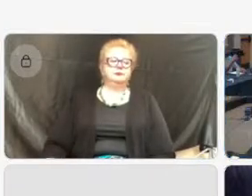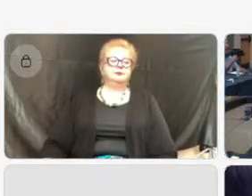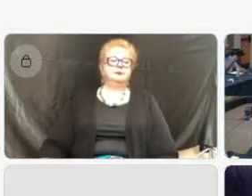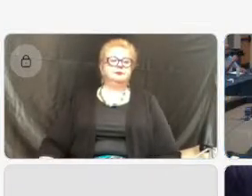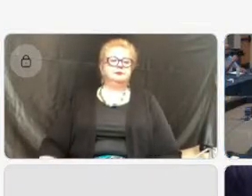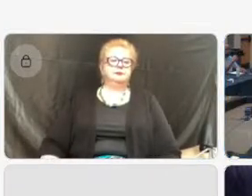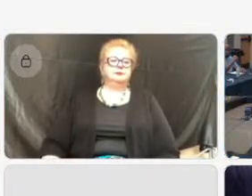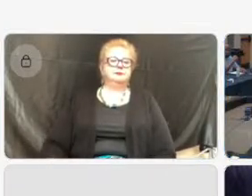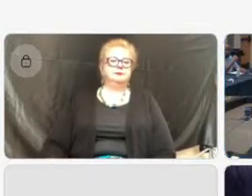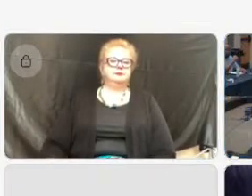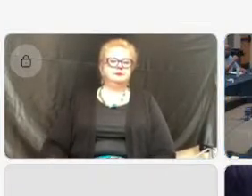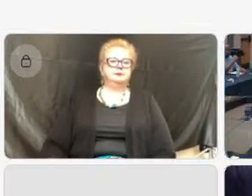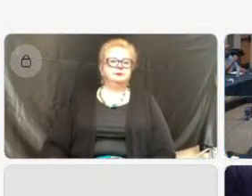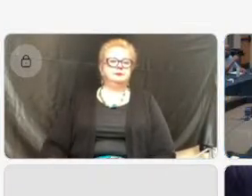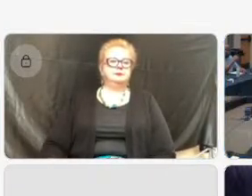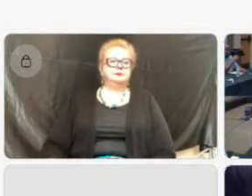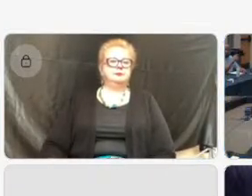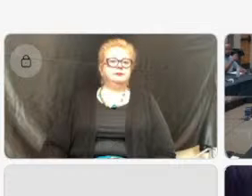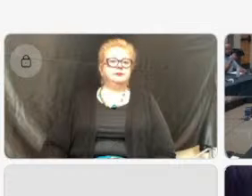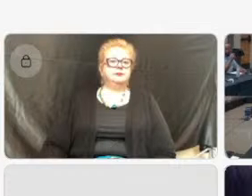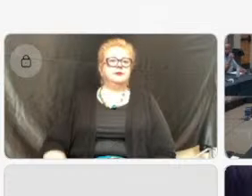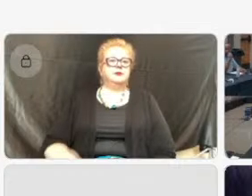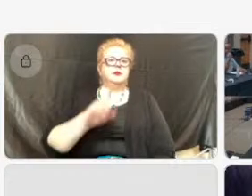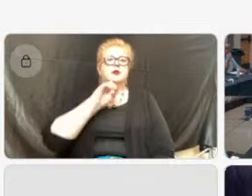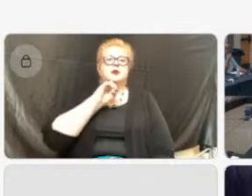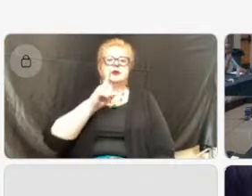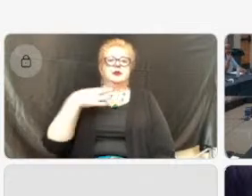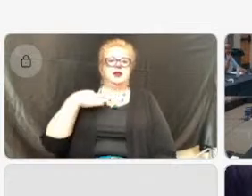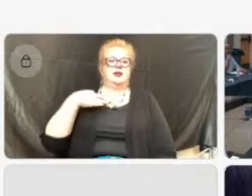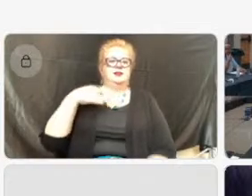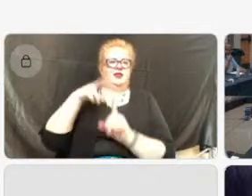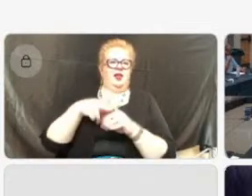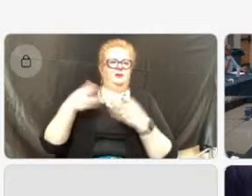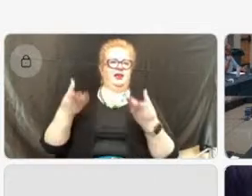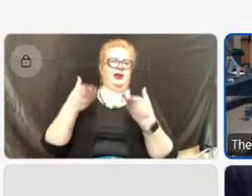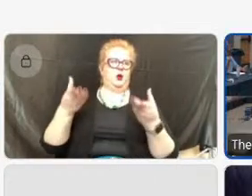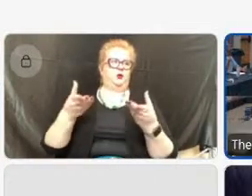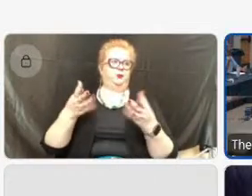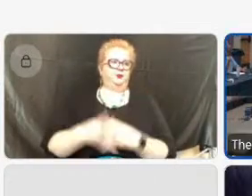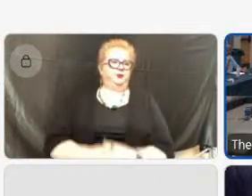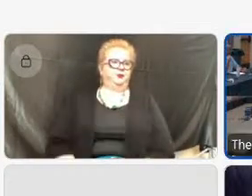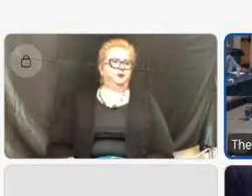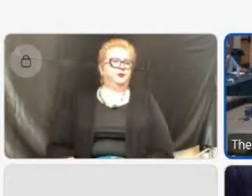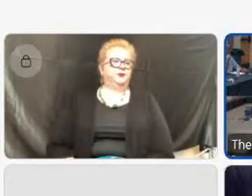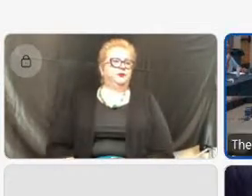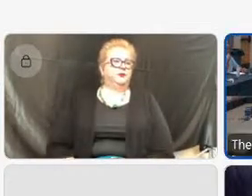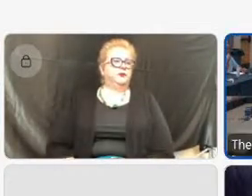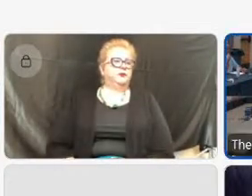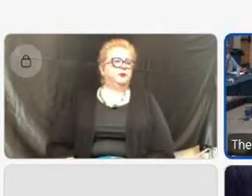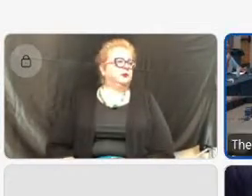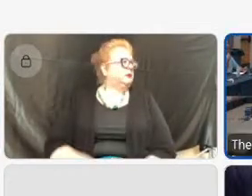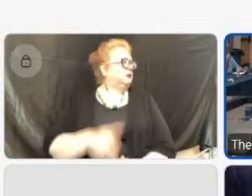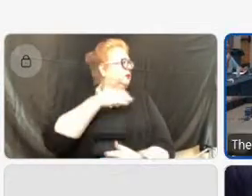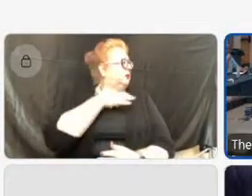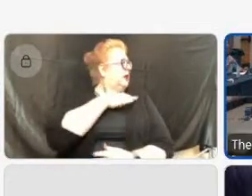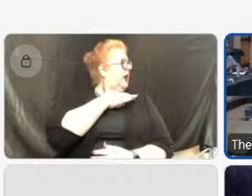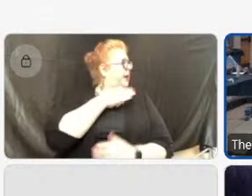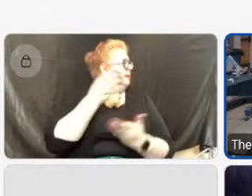Is the commissioner, may I speak? Yeah. Is the applicant here? The applicant was a city, correct?